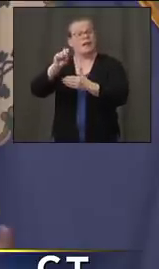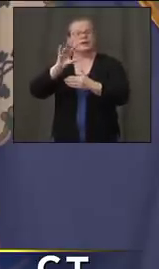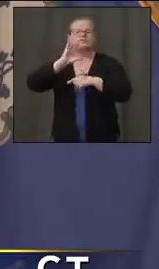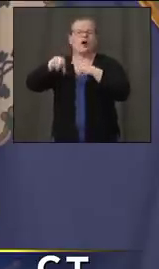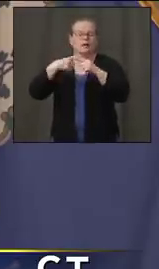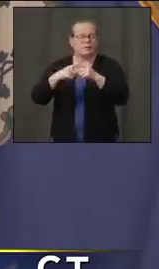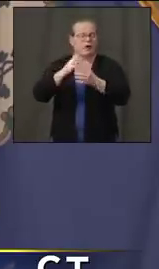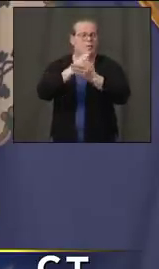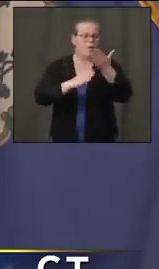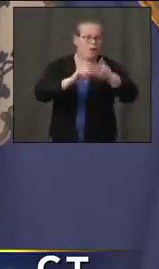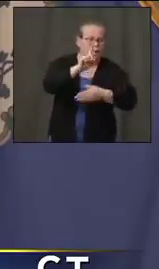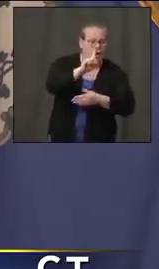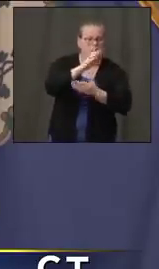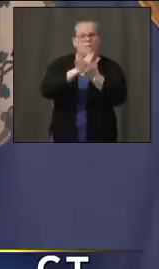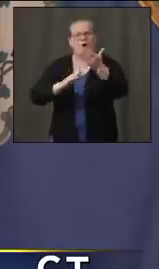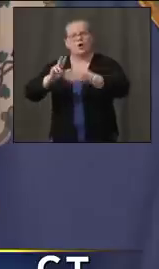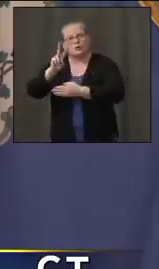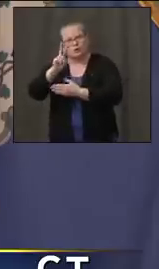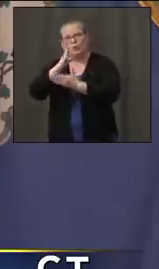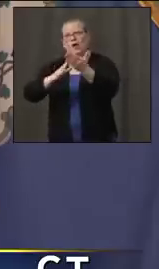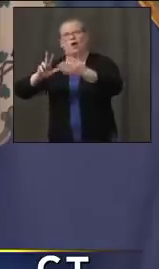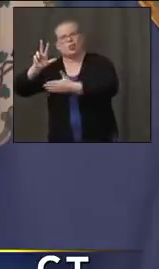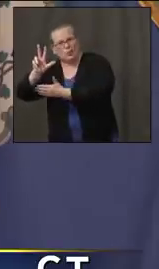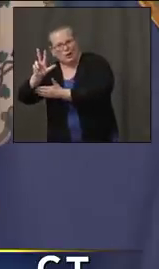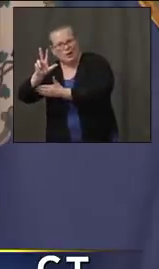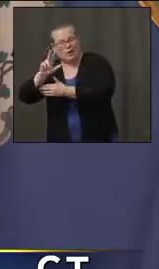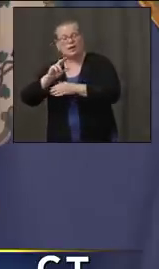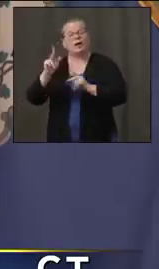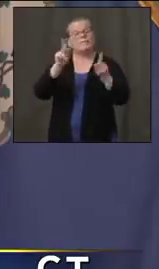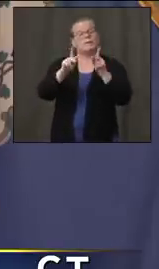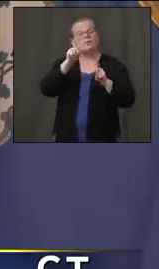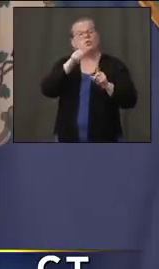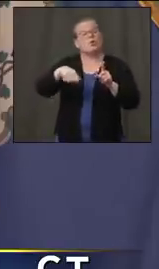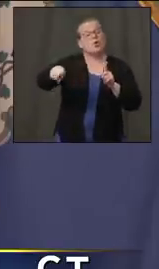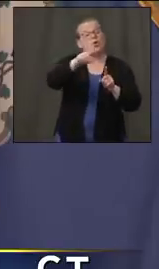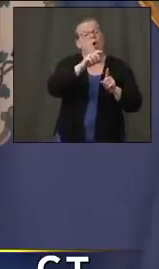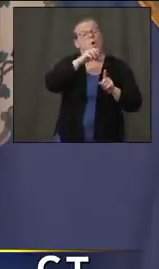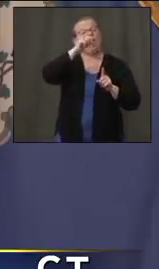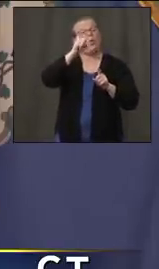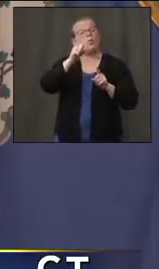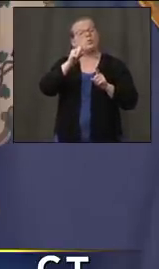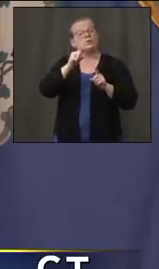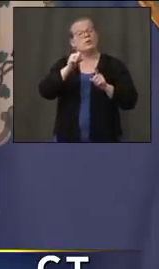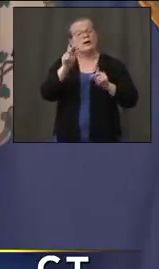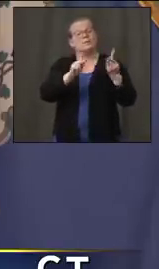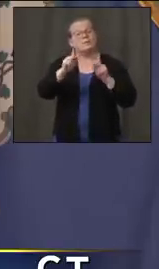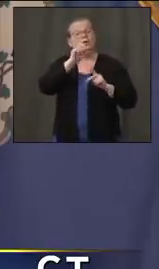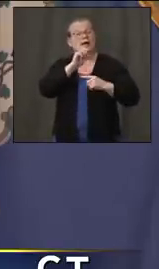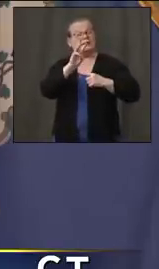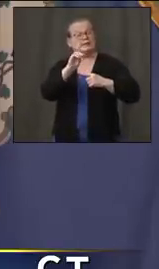3, vulnerable populations should not be going to church. And that's people over the age of